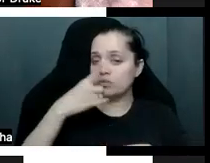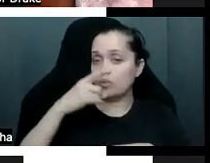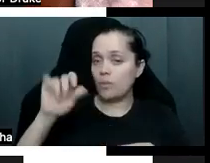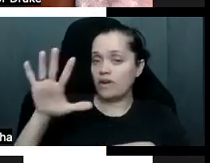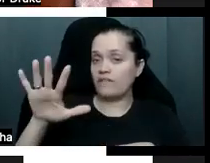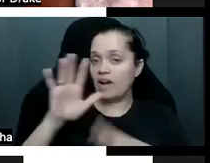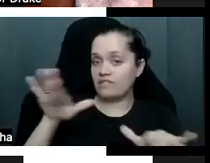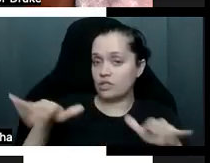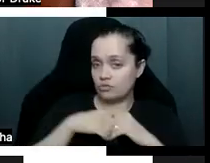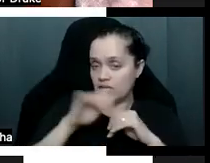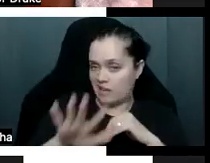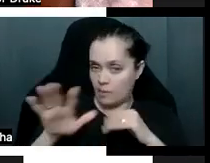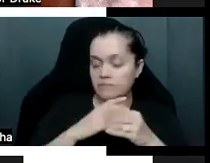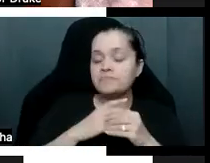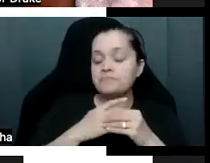children.